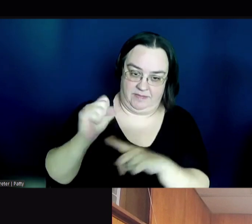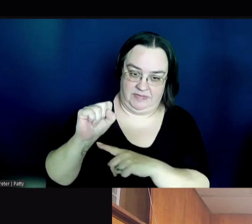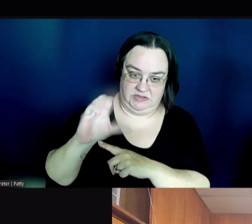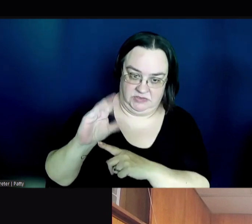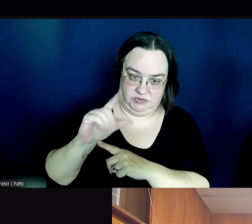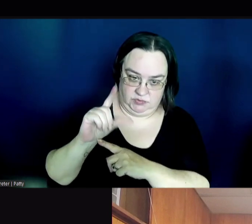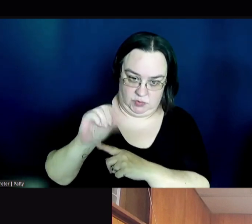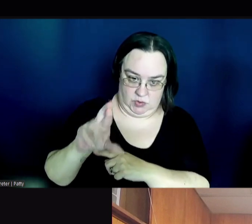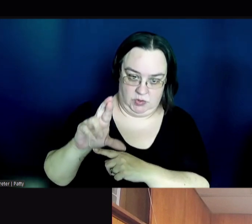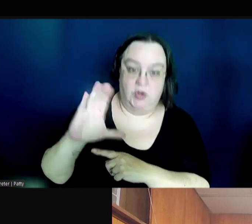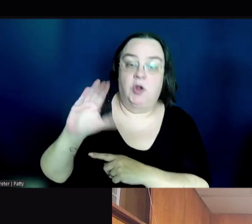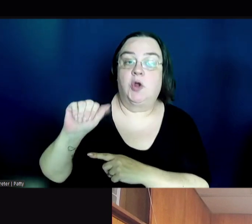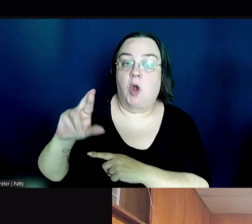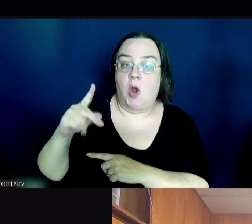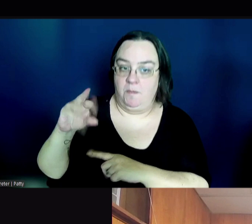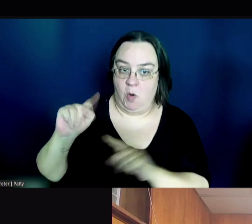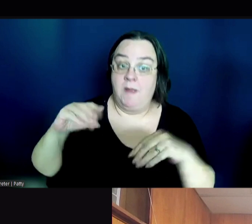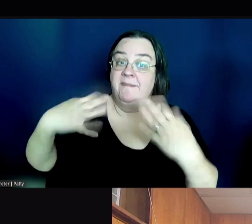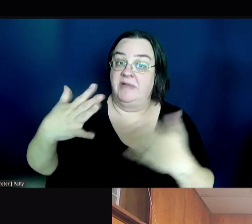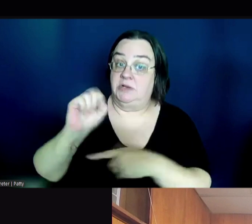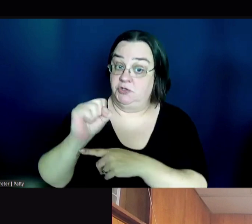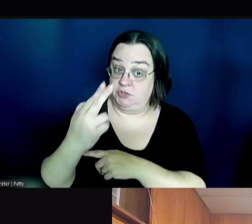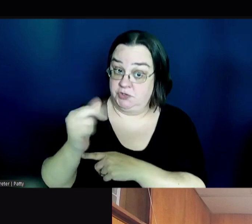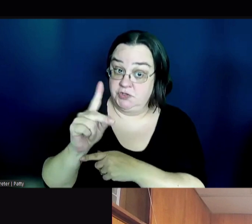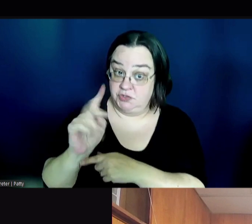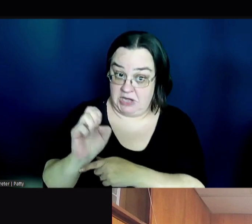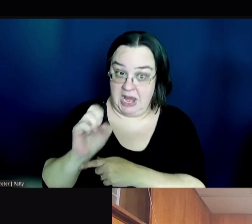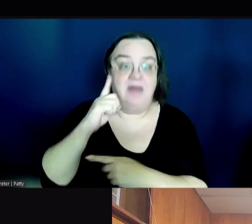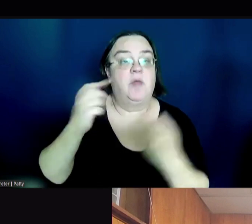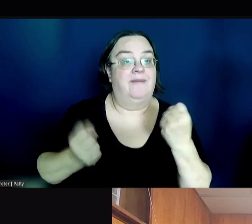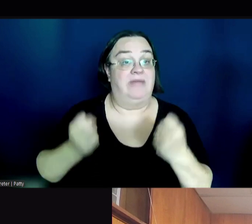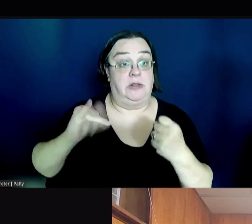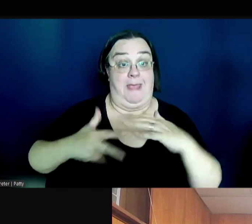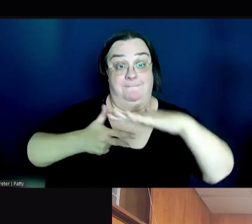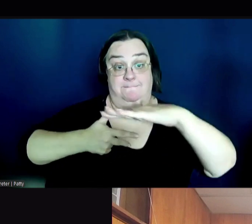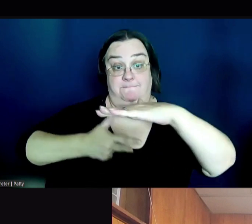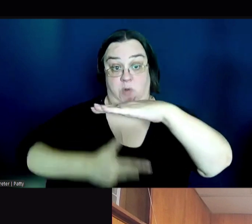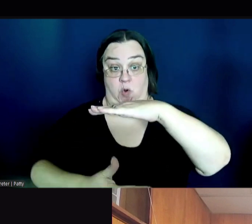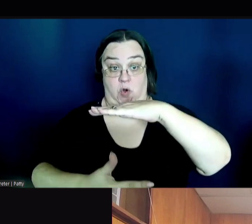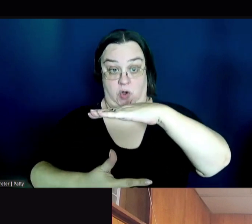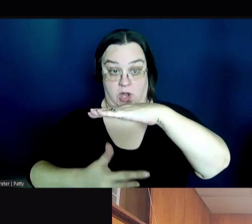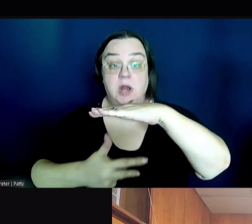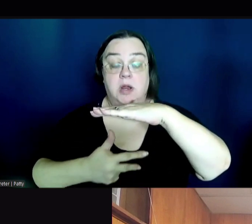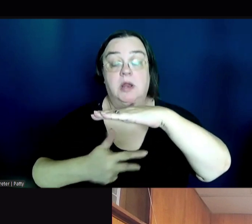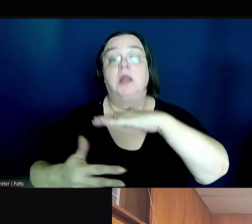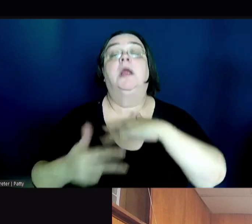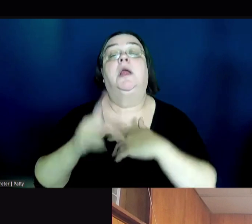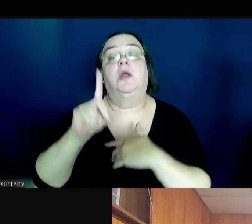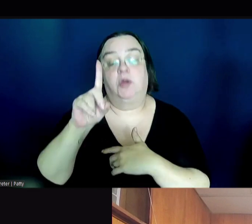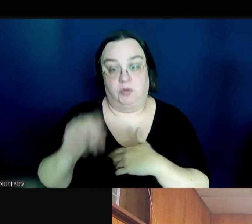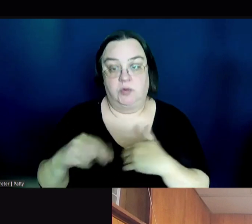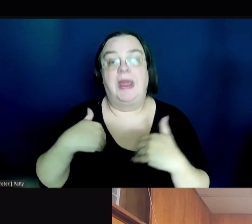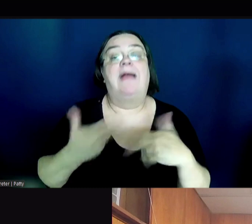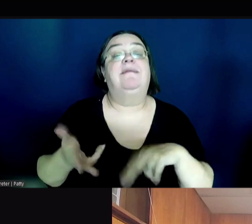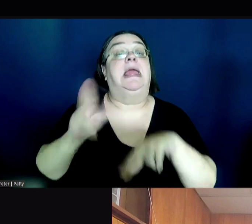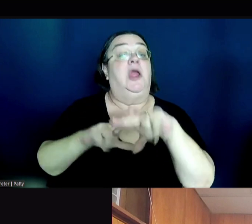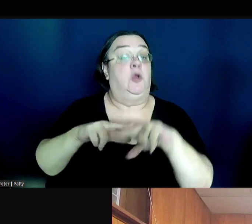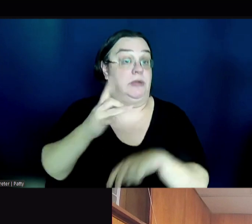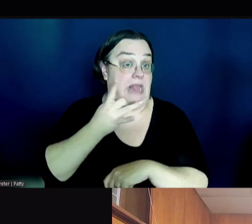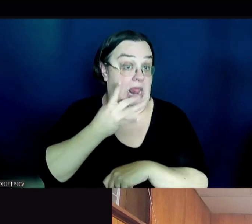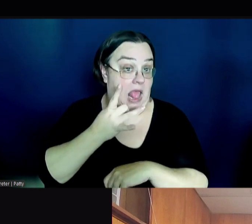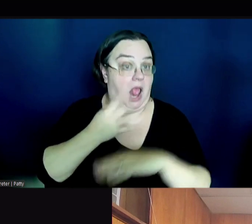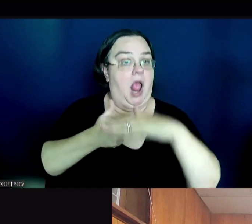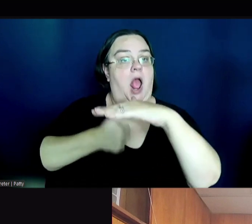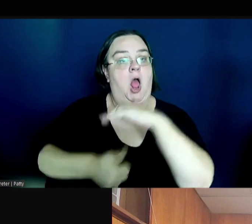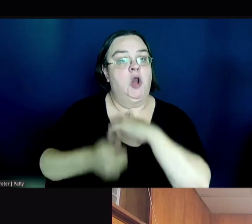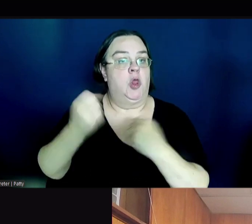provide shade to the vehicles parked underneath them. We do have increased lighting under the carports,